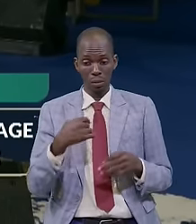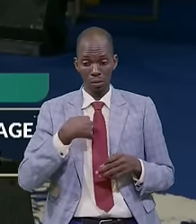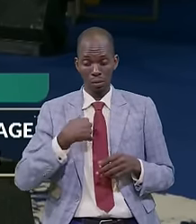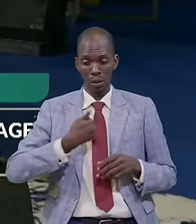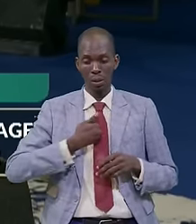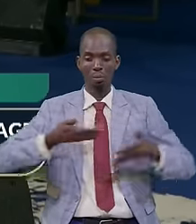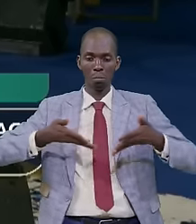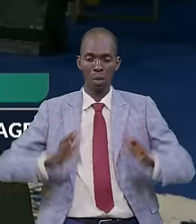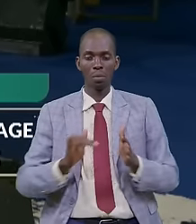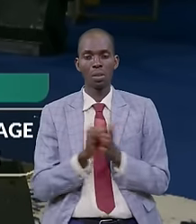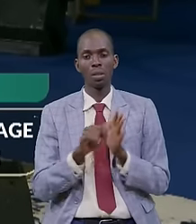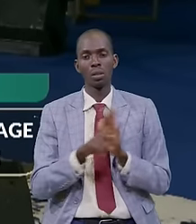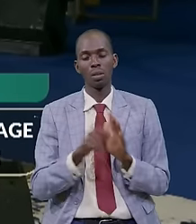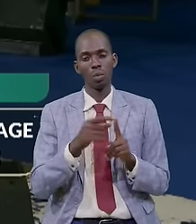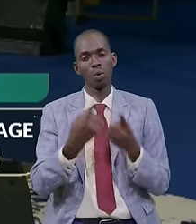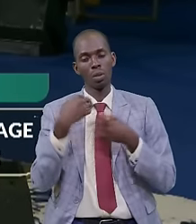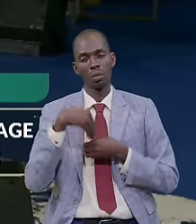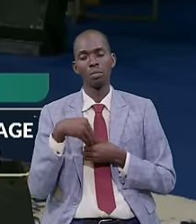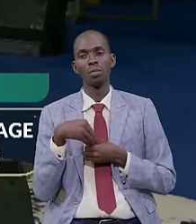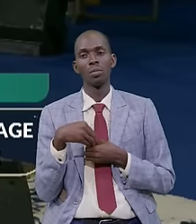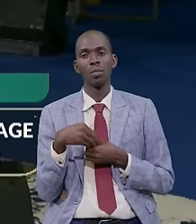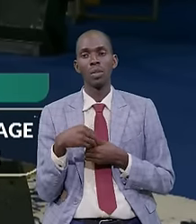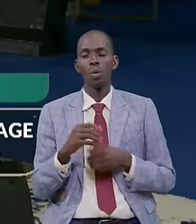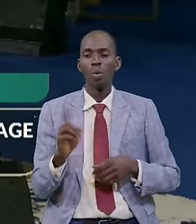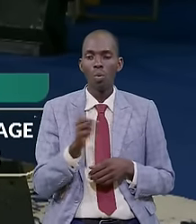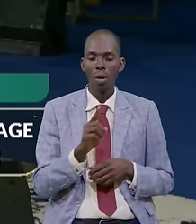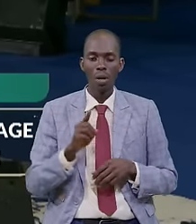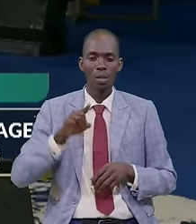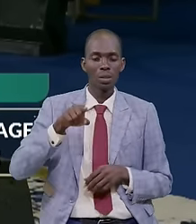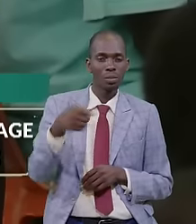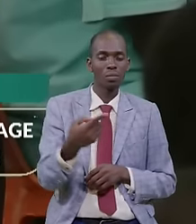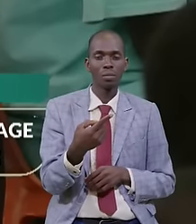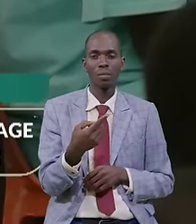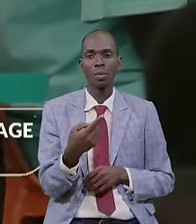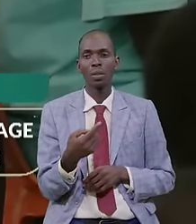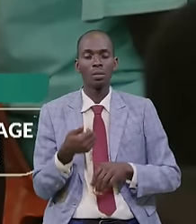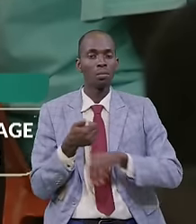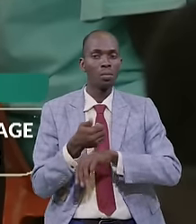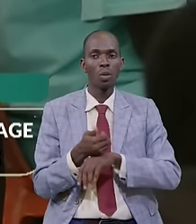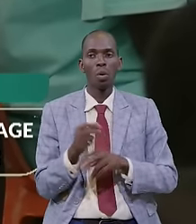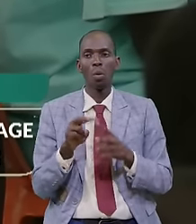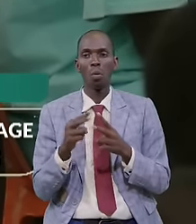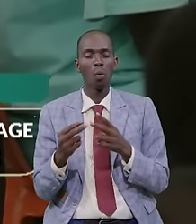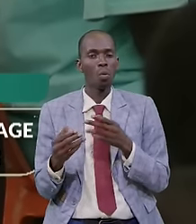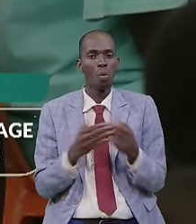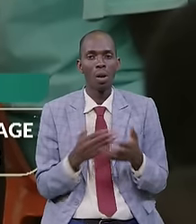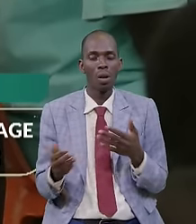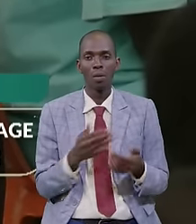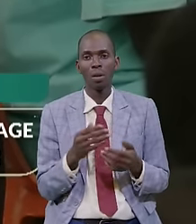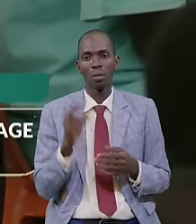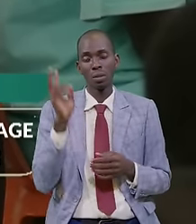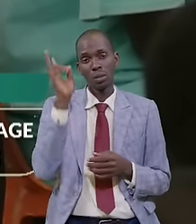them, where assault, insult, or whatever hindrance